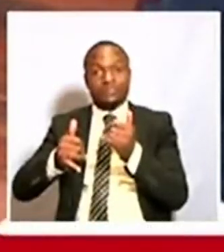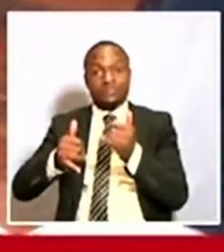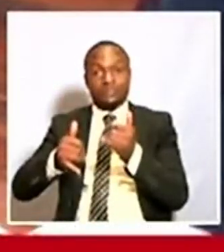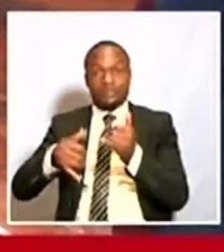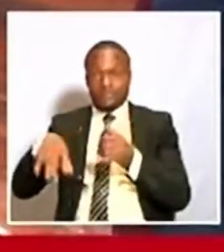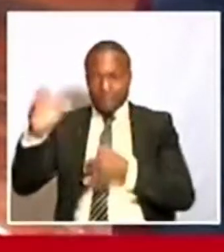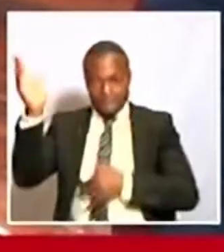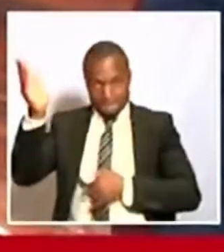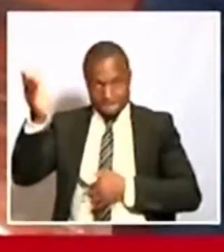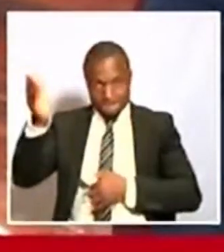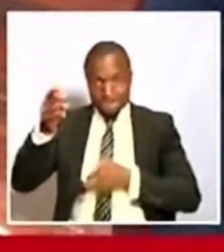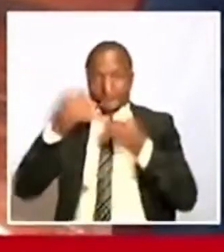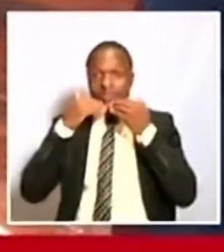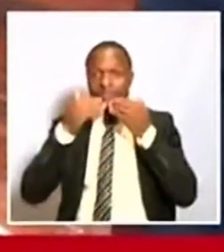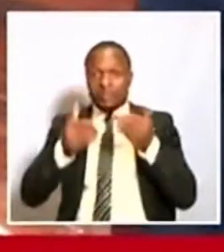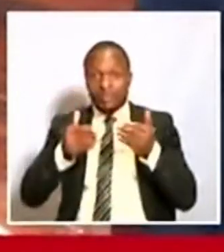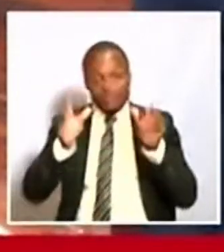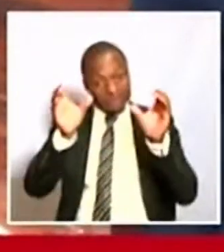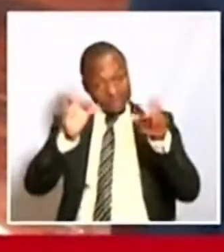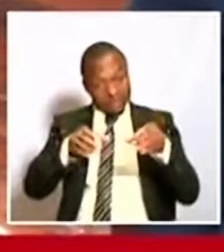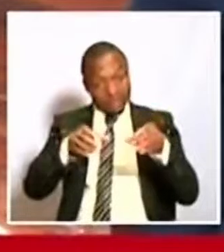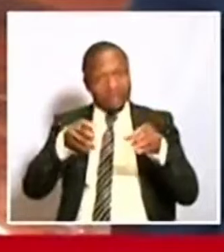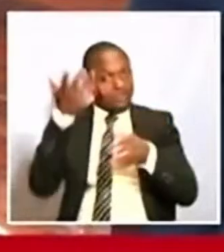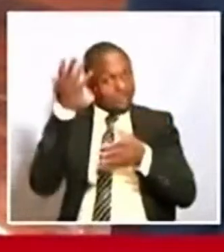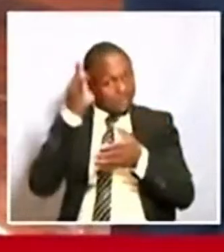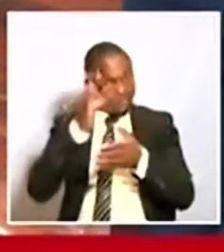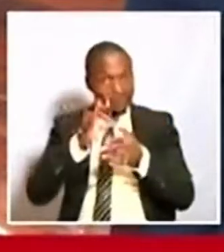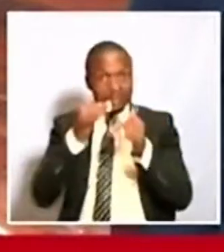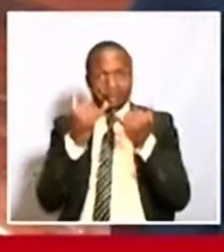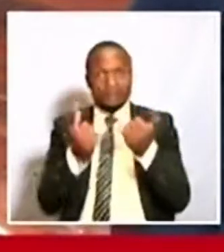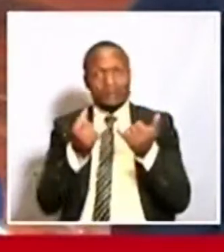query. Thank you very much, Council Secretary. I'll now invite